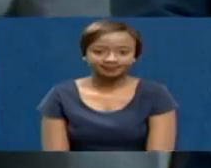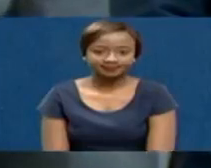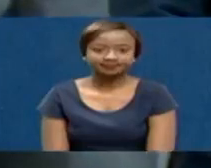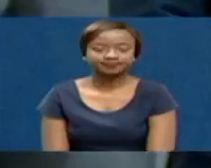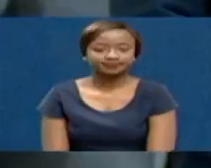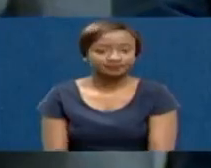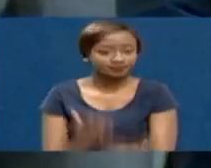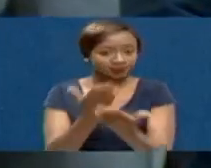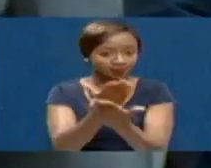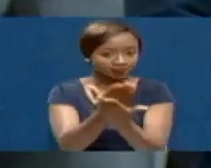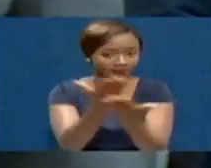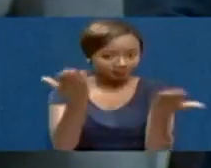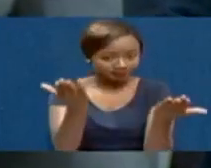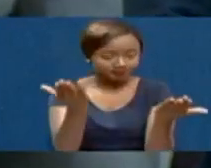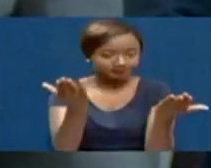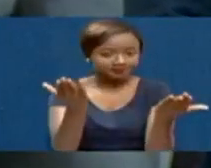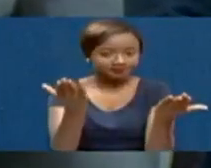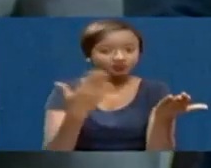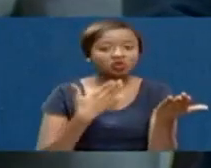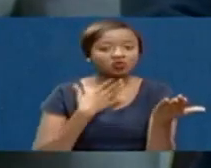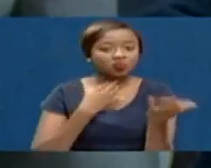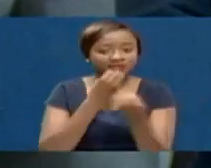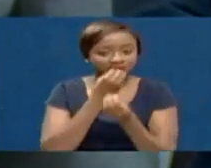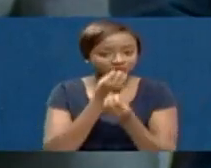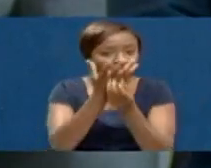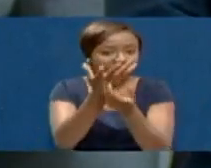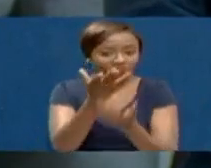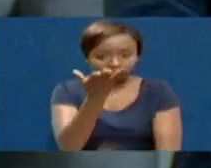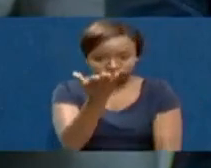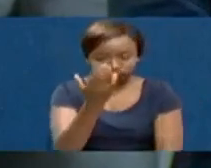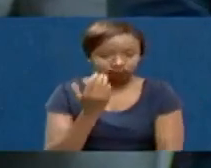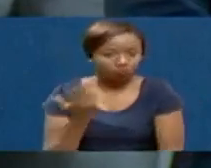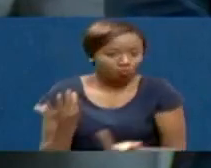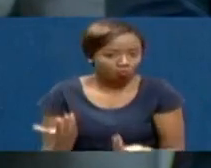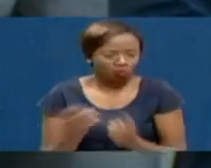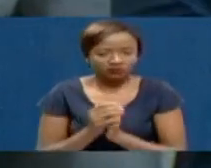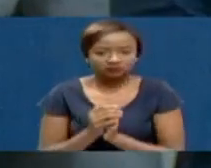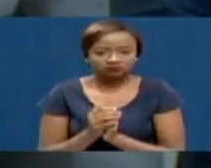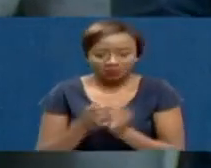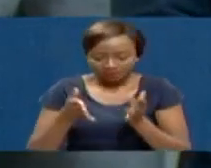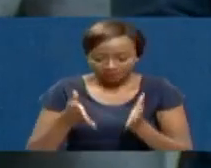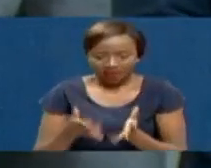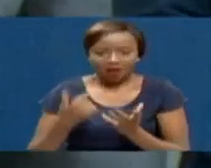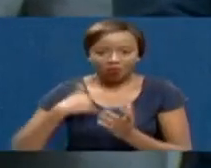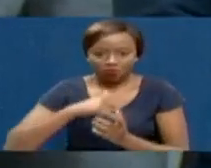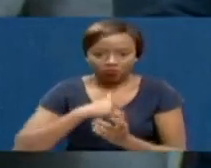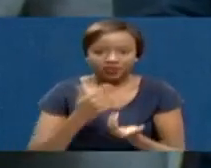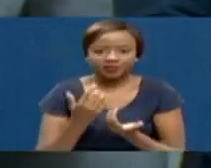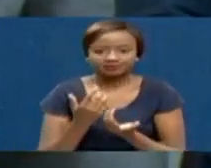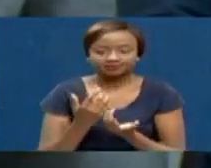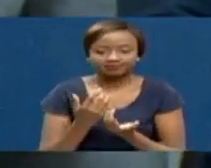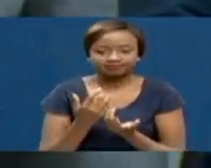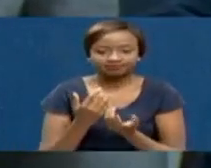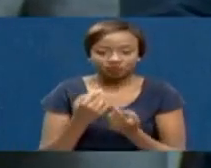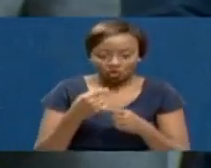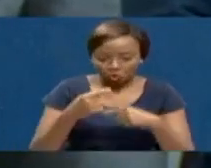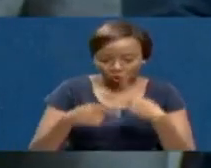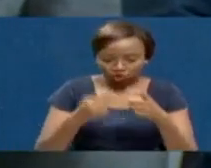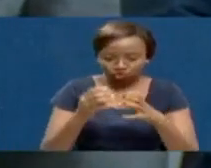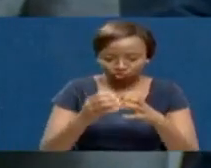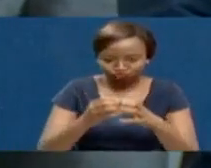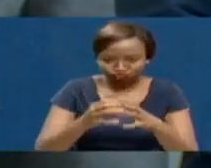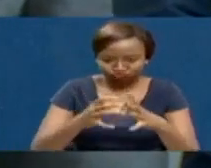Fellow Kenyans, we want to inform you that we are expanding our capacity for the purposes